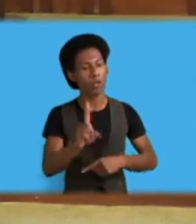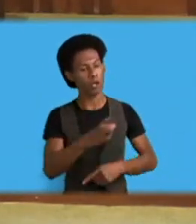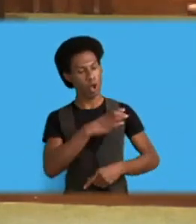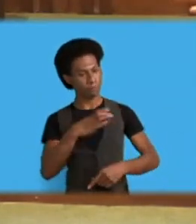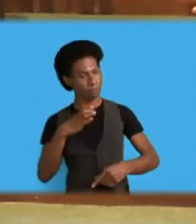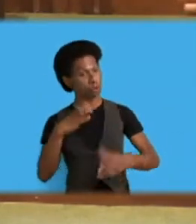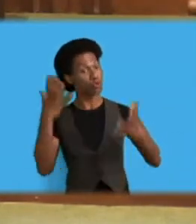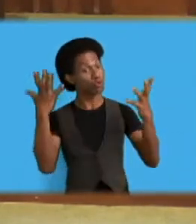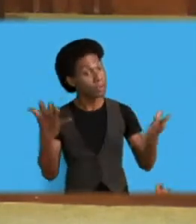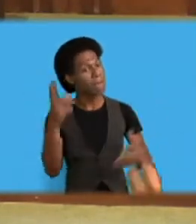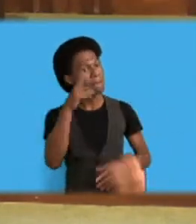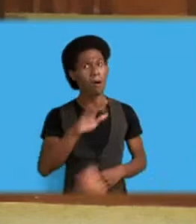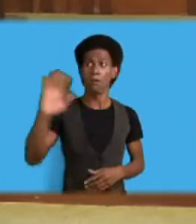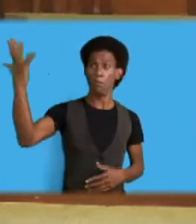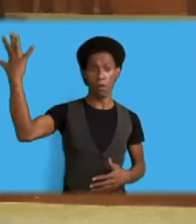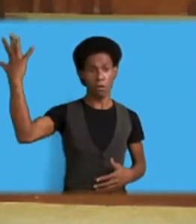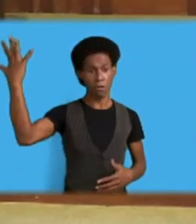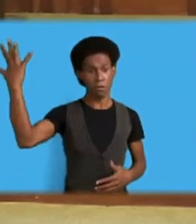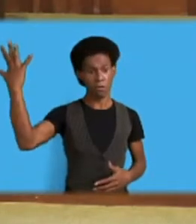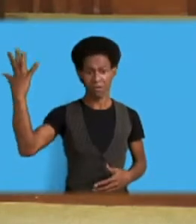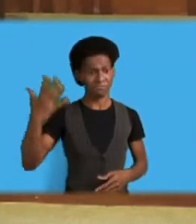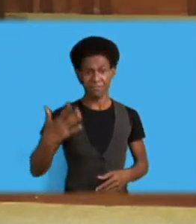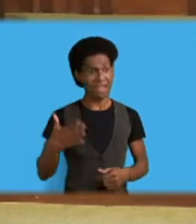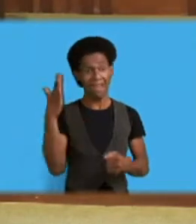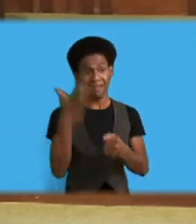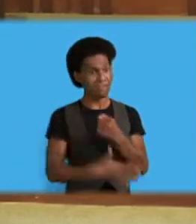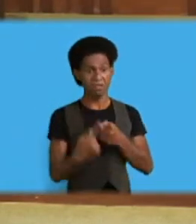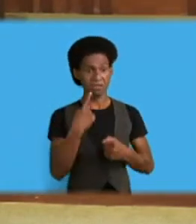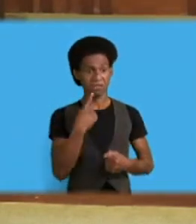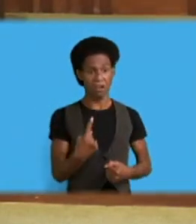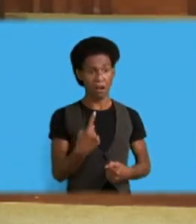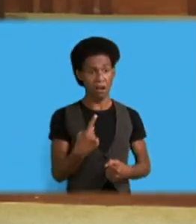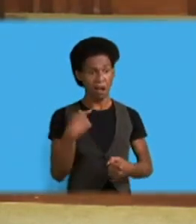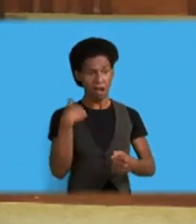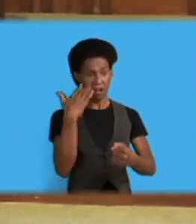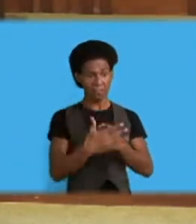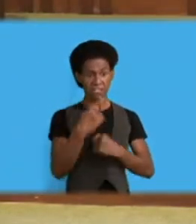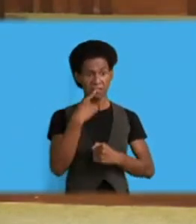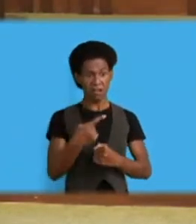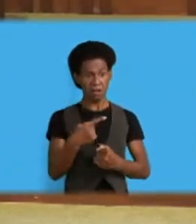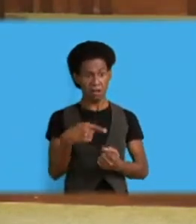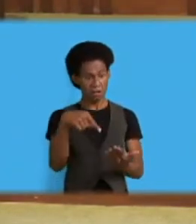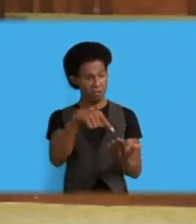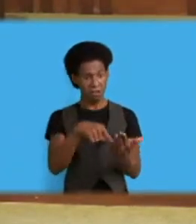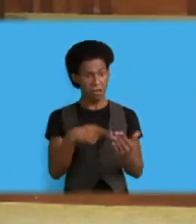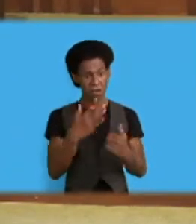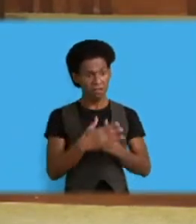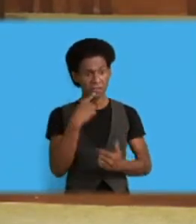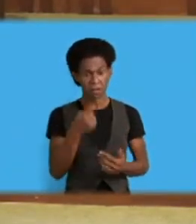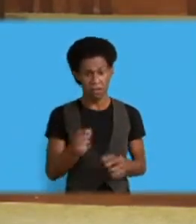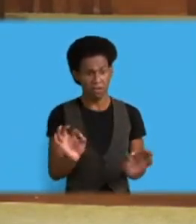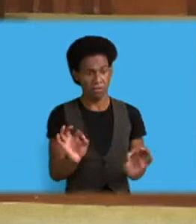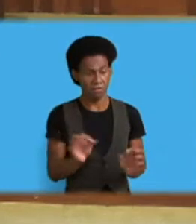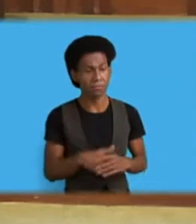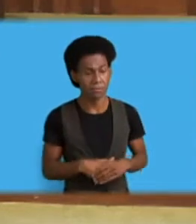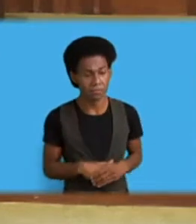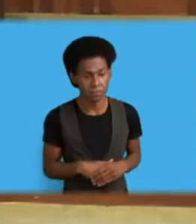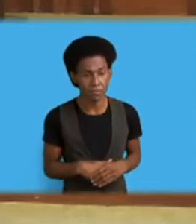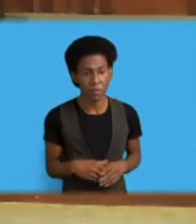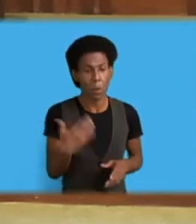outside. I never said that. Of course, we had an education commission in 2000, and most of the people who were on that commission were